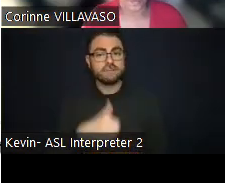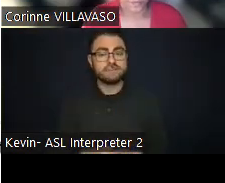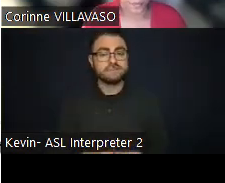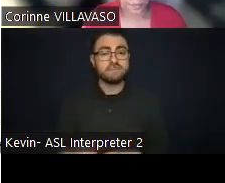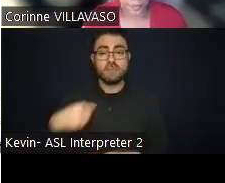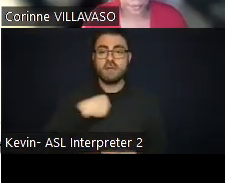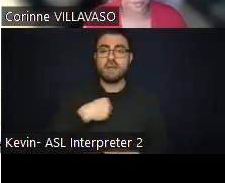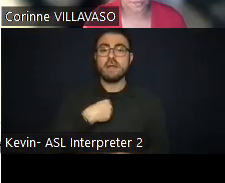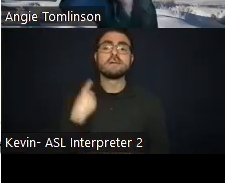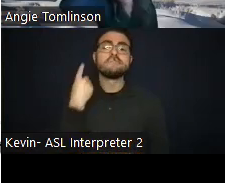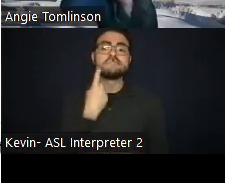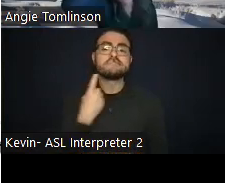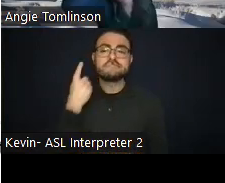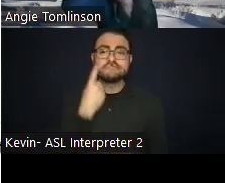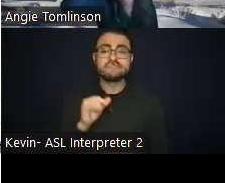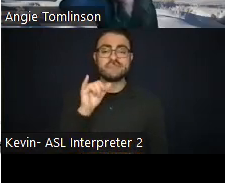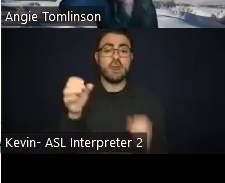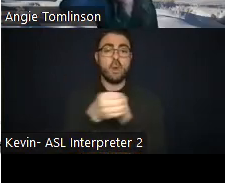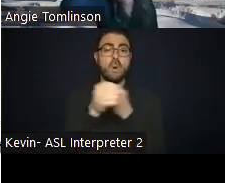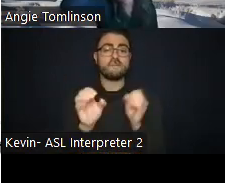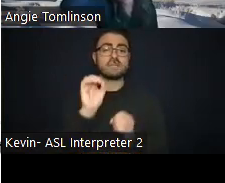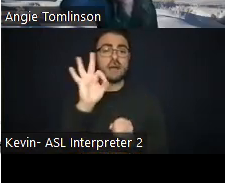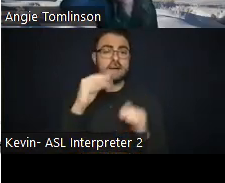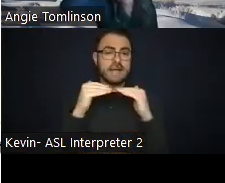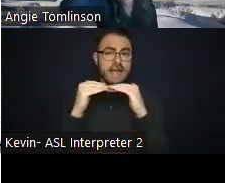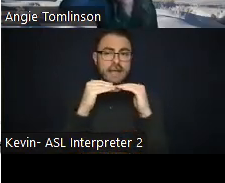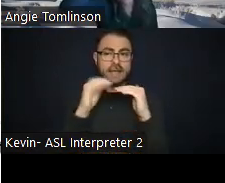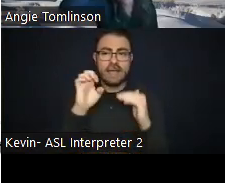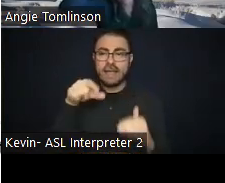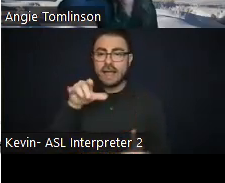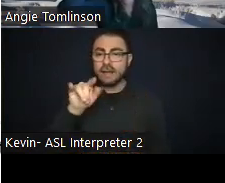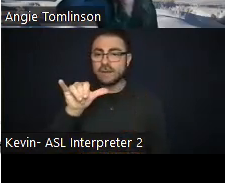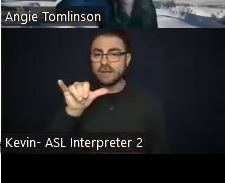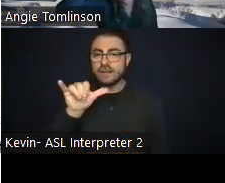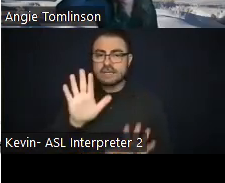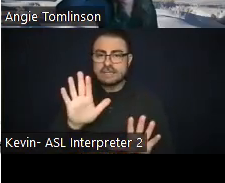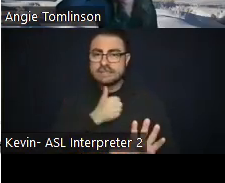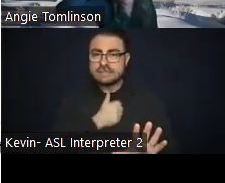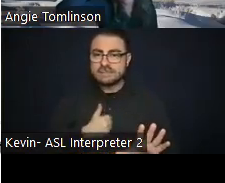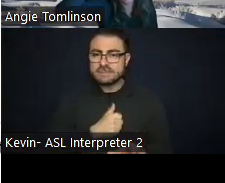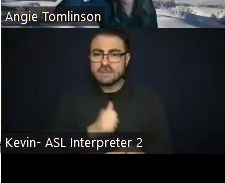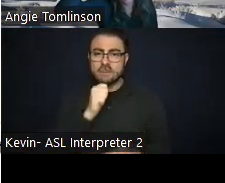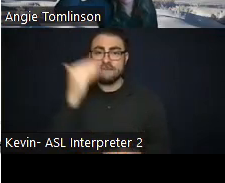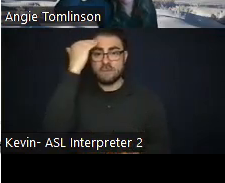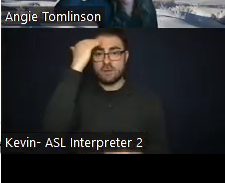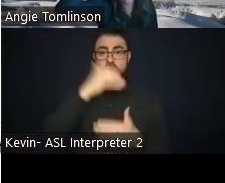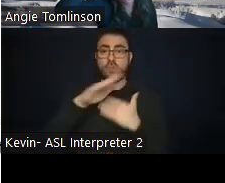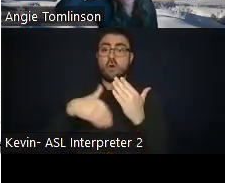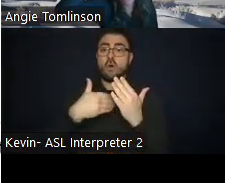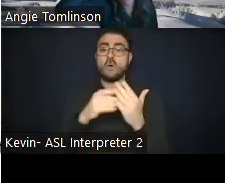I'm just wondering, the Office of Equity, is that, I'm so sorry, I'm not totally familiar with all the bureaus, but